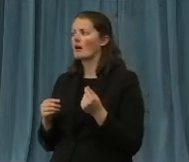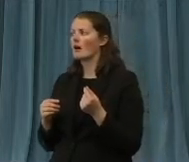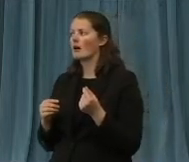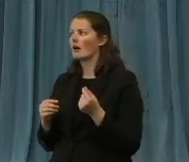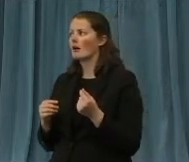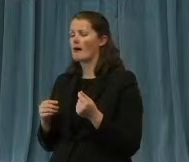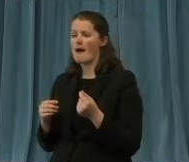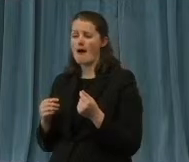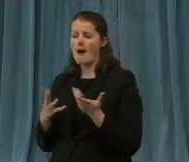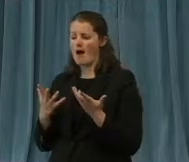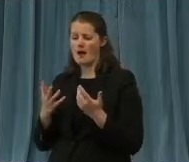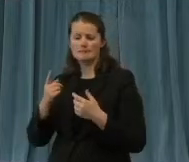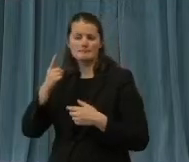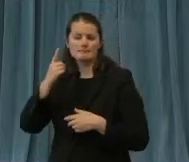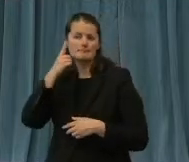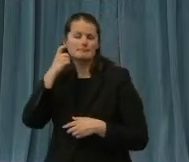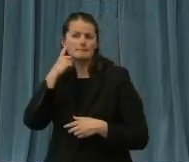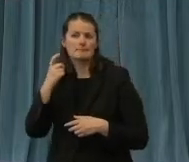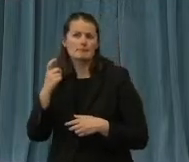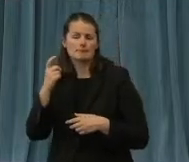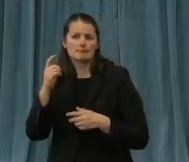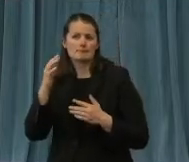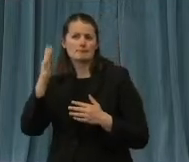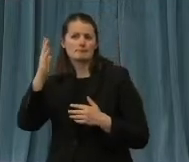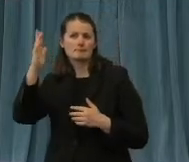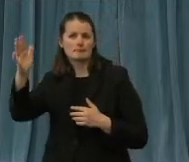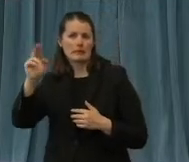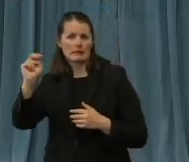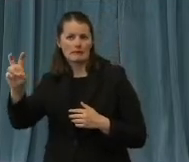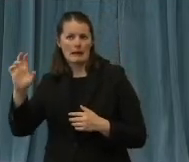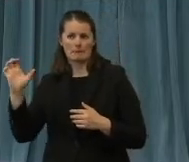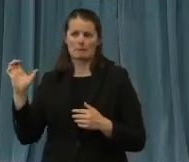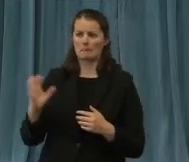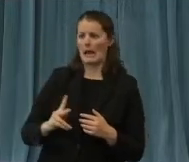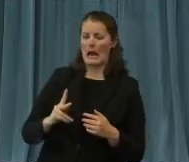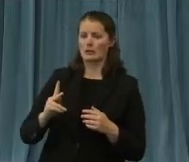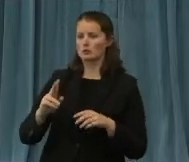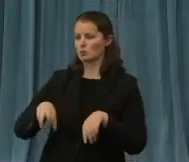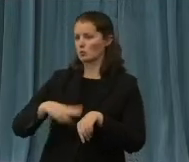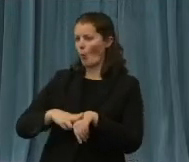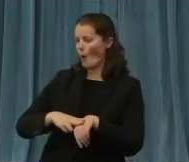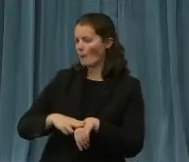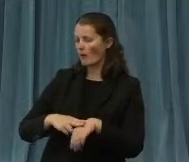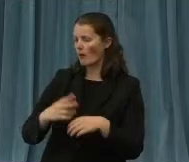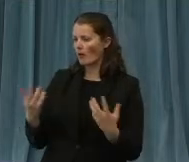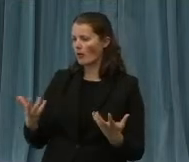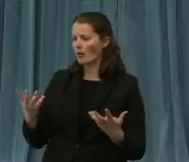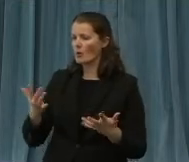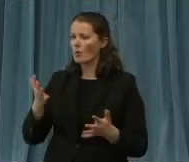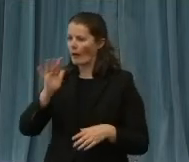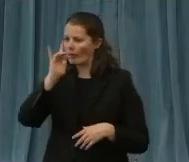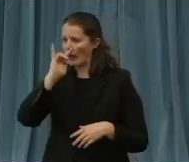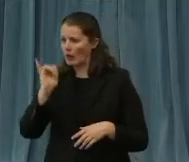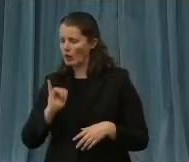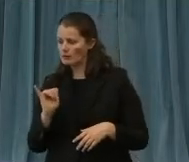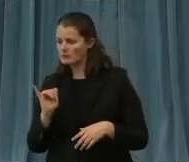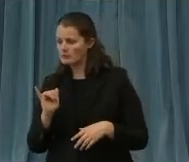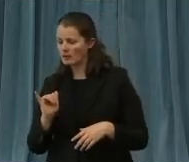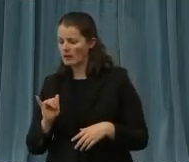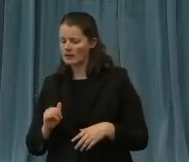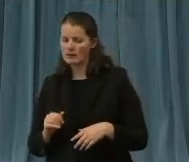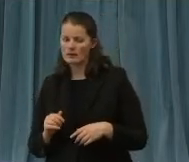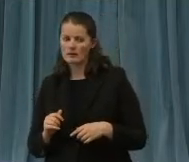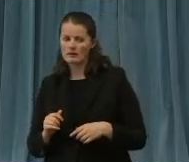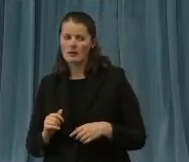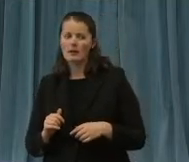back to the way it was? And I'm wondering how, if other states nearby start reopening, how we're going to track those visitors if they